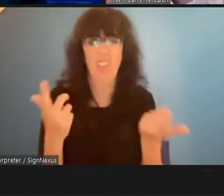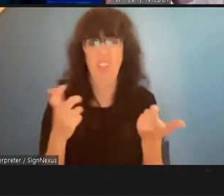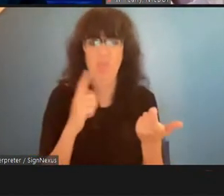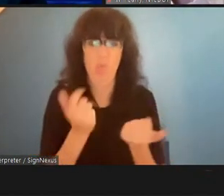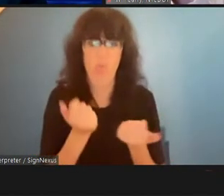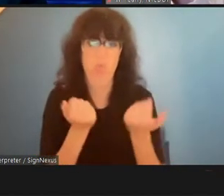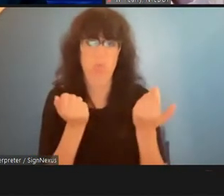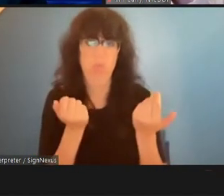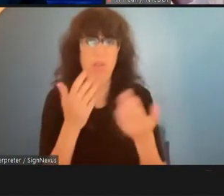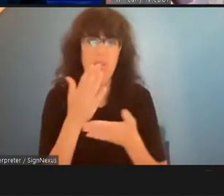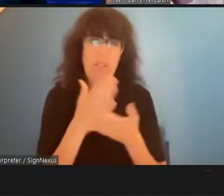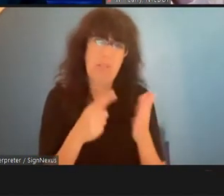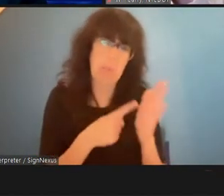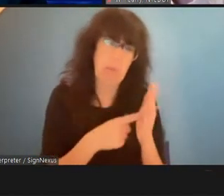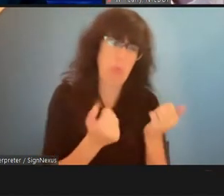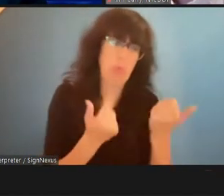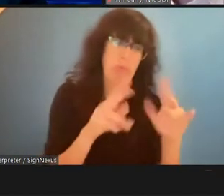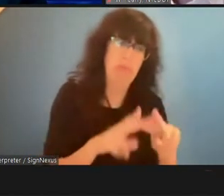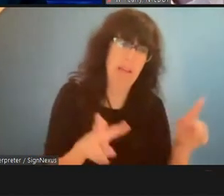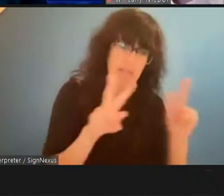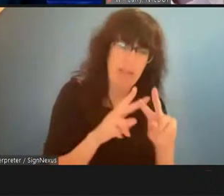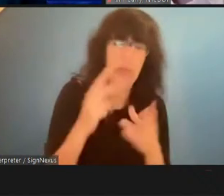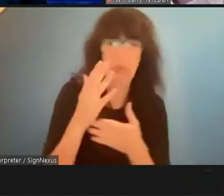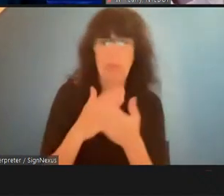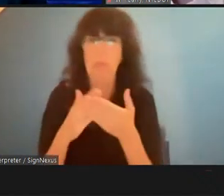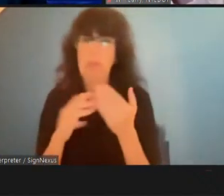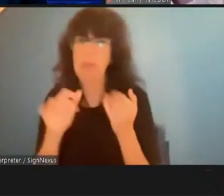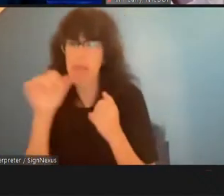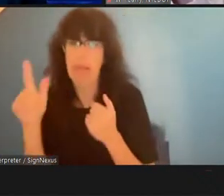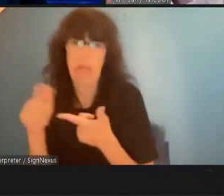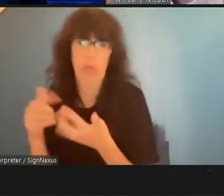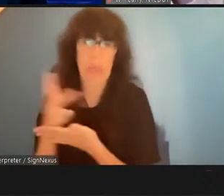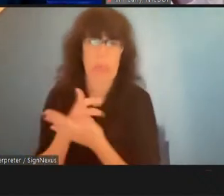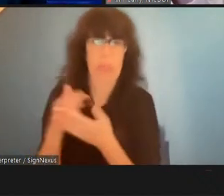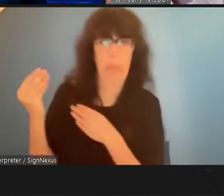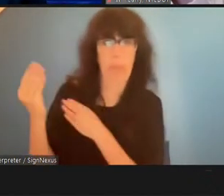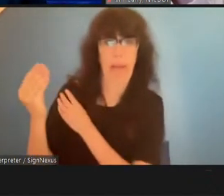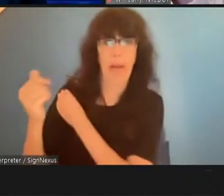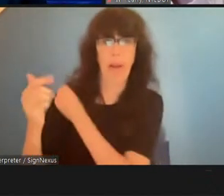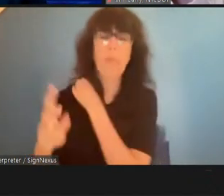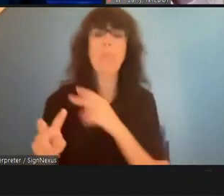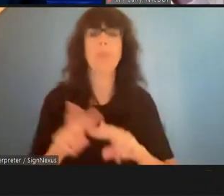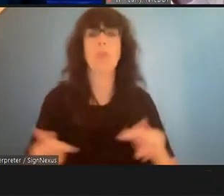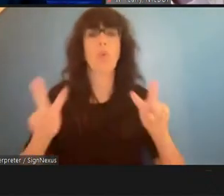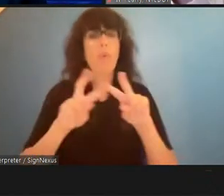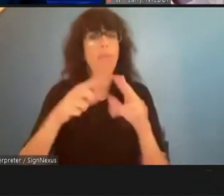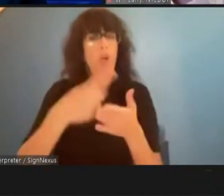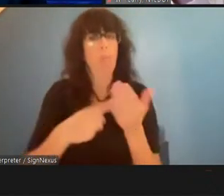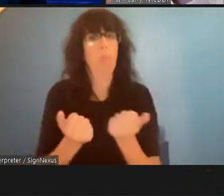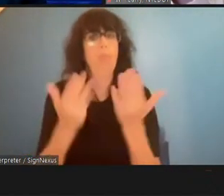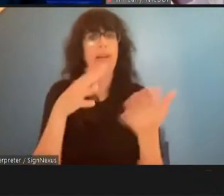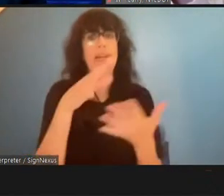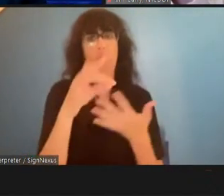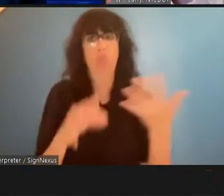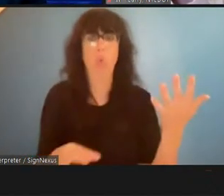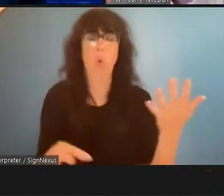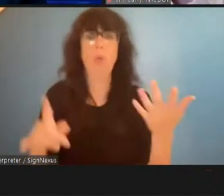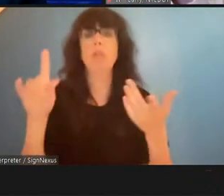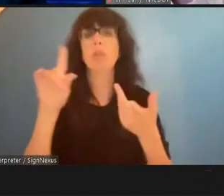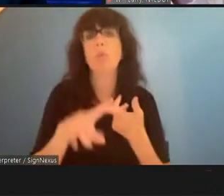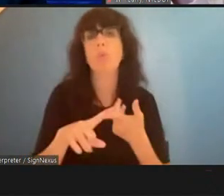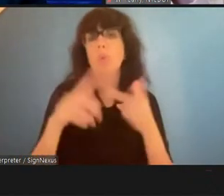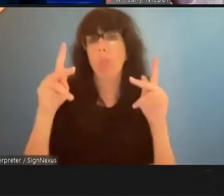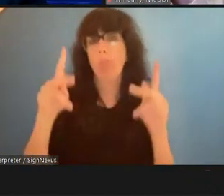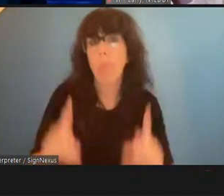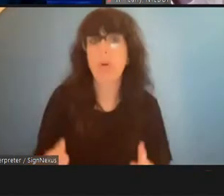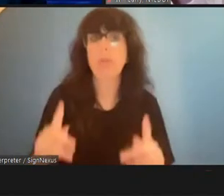actual value so what is real value pricing now value pricing provides a choice in this case to the motorist to travel on a